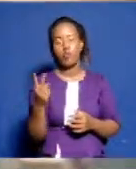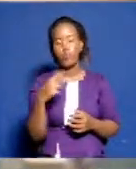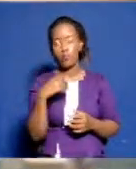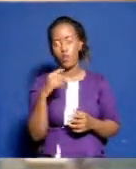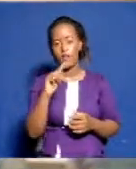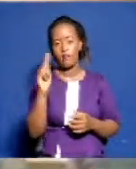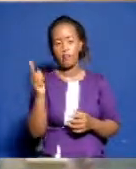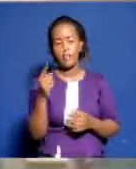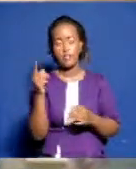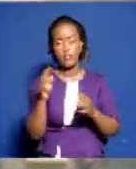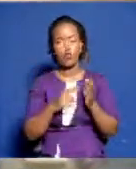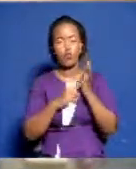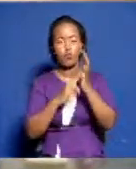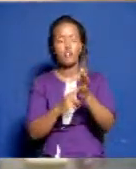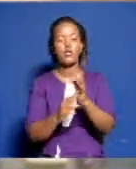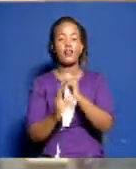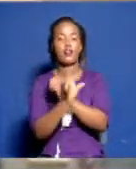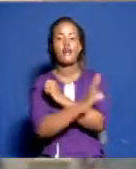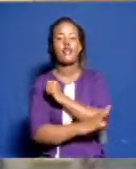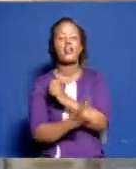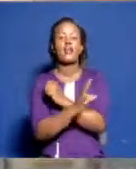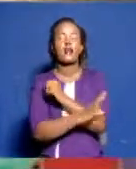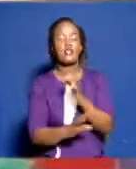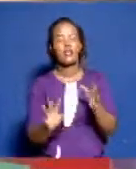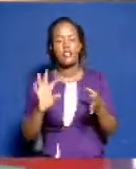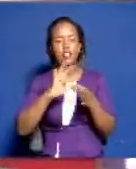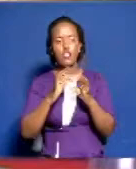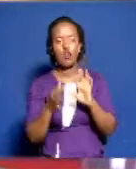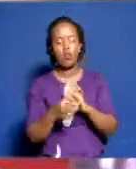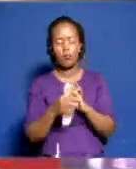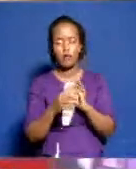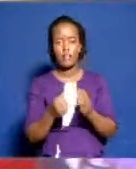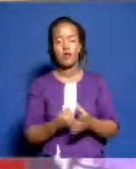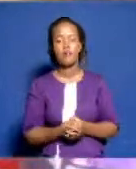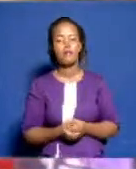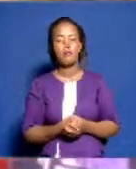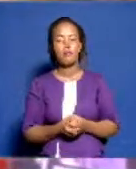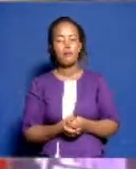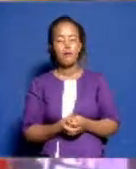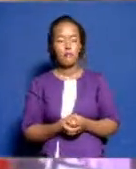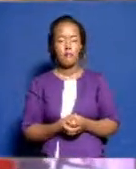first to represent the country at the Olympic Games in Taekwondo.